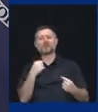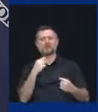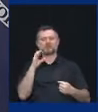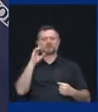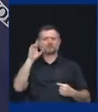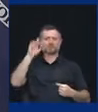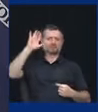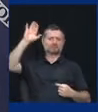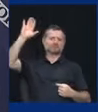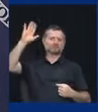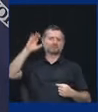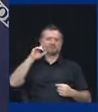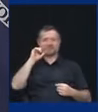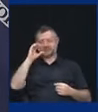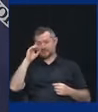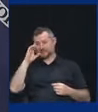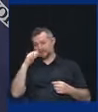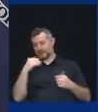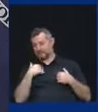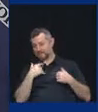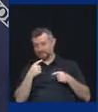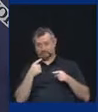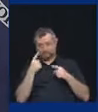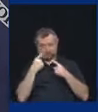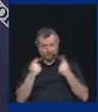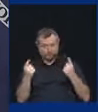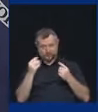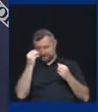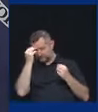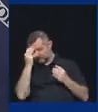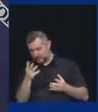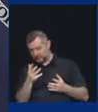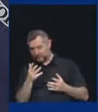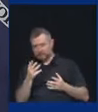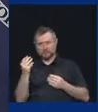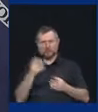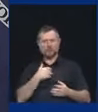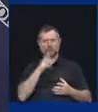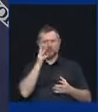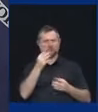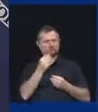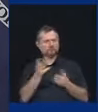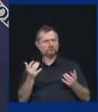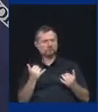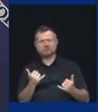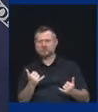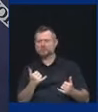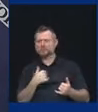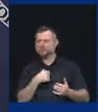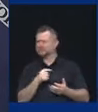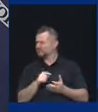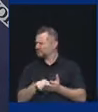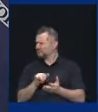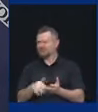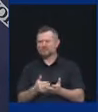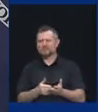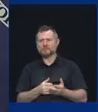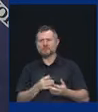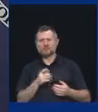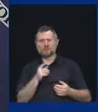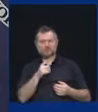any contrary information, that they would tell us Monday. Dr. Zucker, do you want